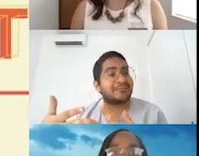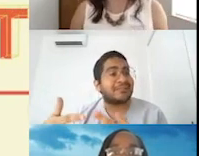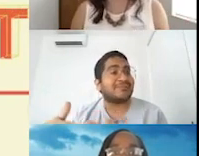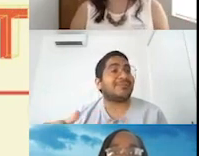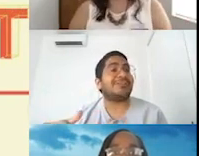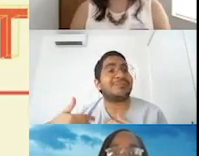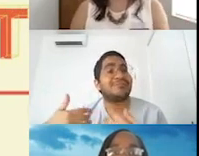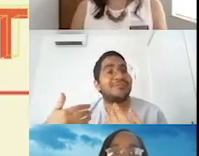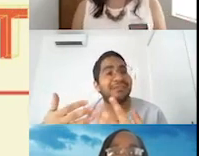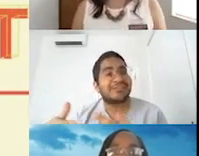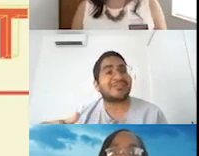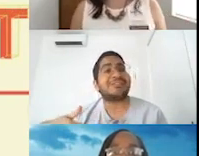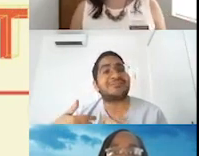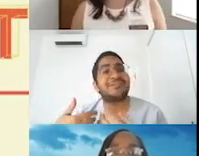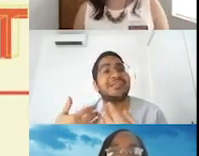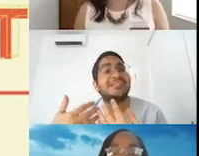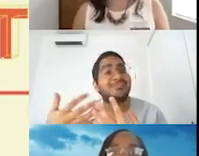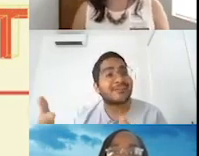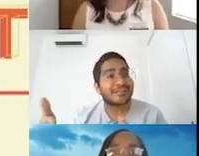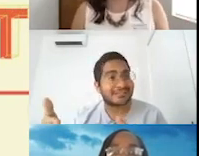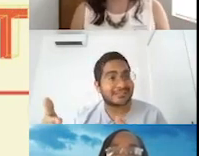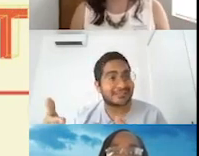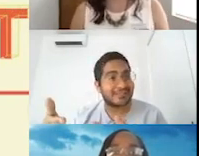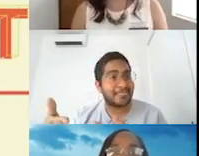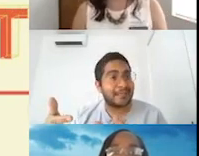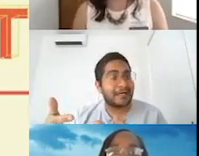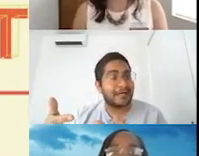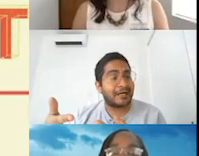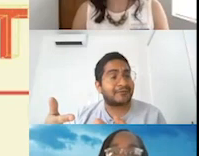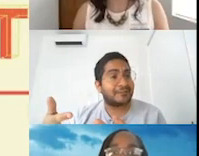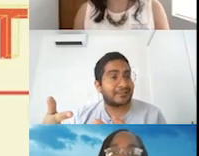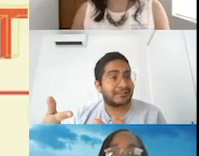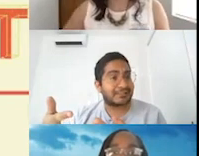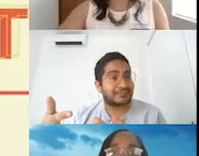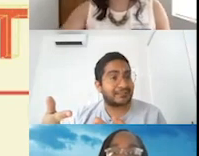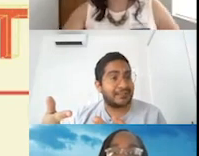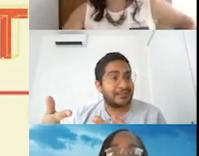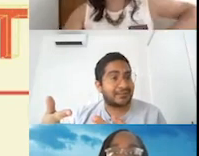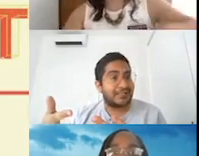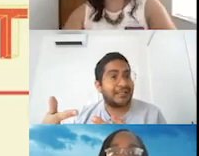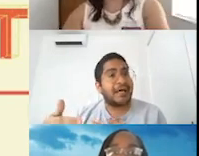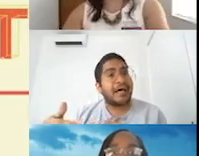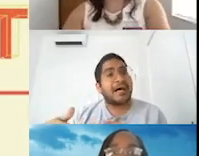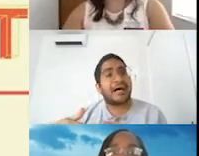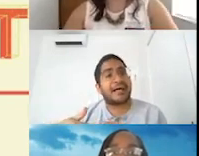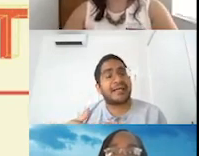many different communities with different histories and different experiences of colonialism,